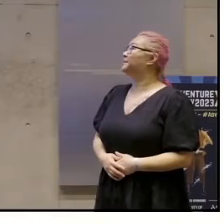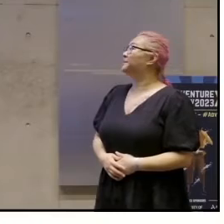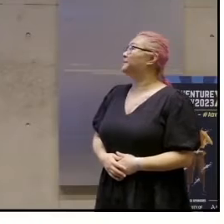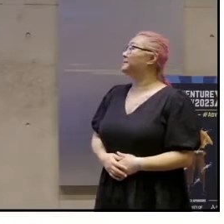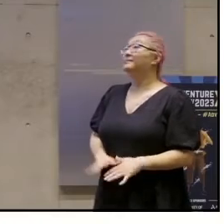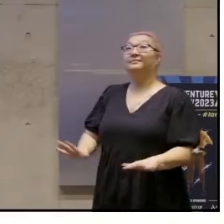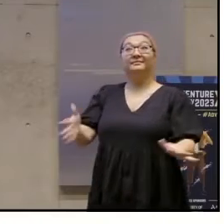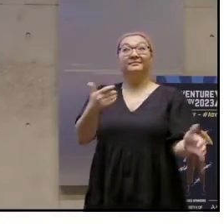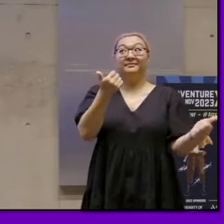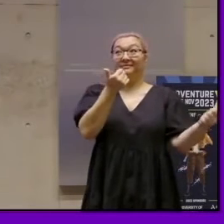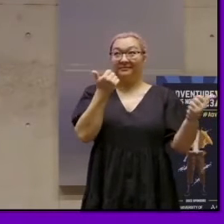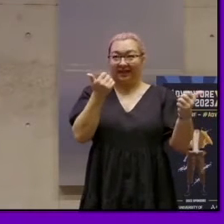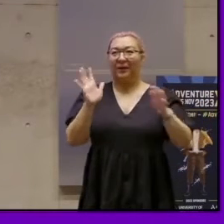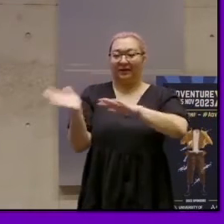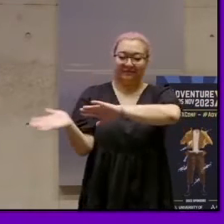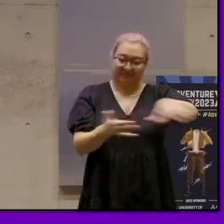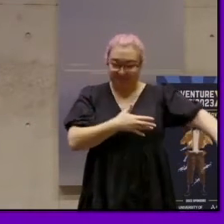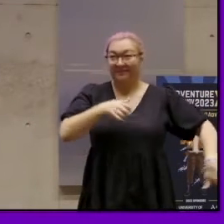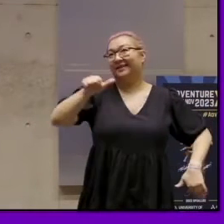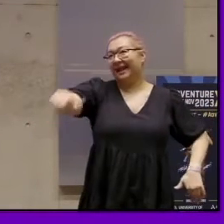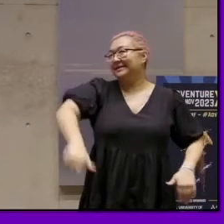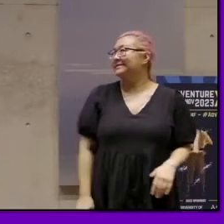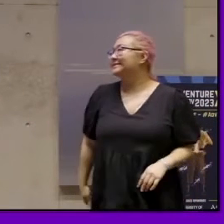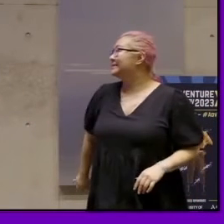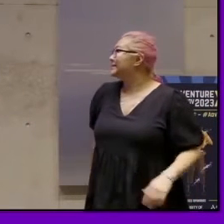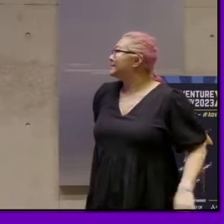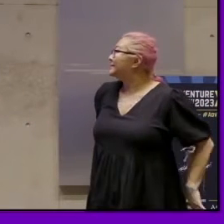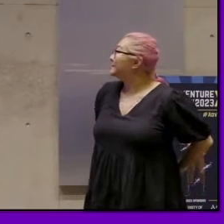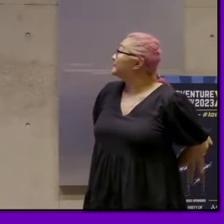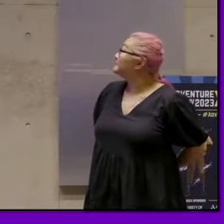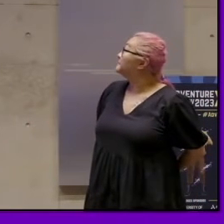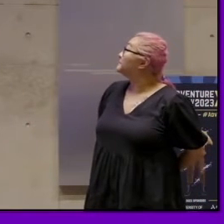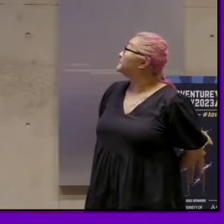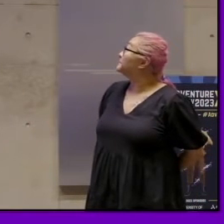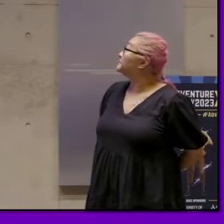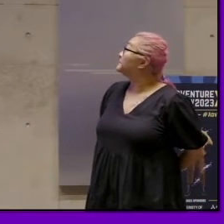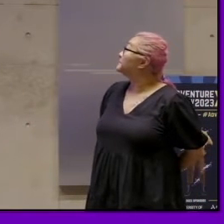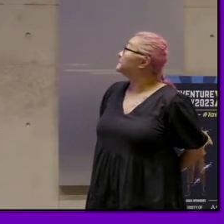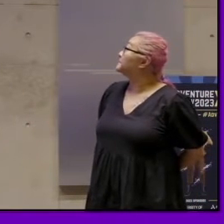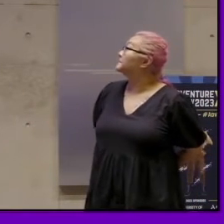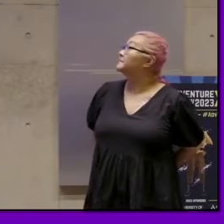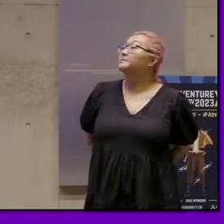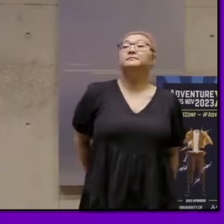Cool. All right, moving on. So, I used to think,